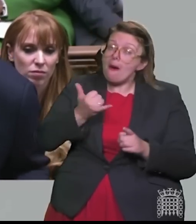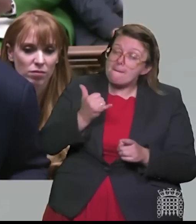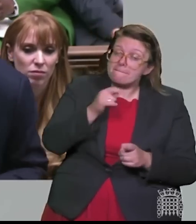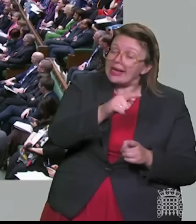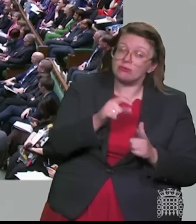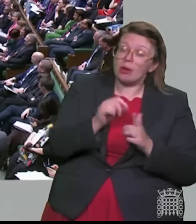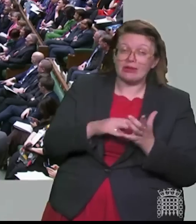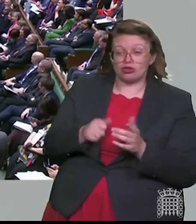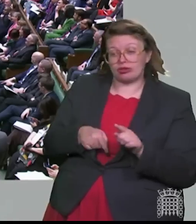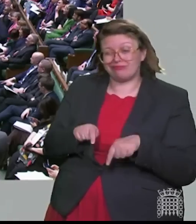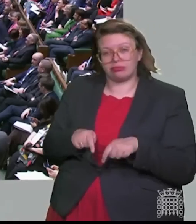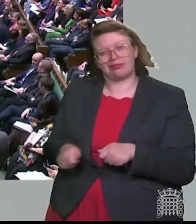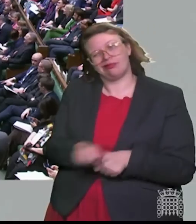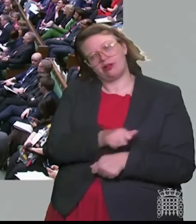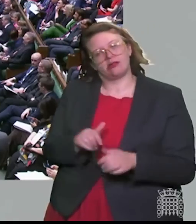her own?